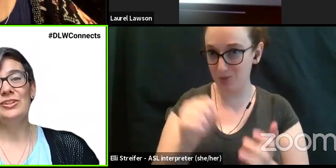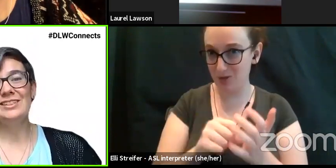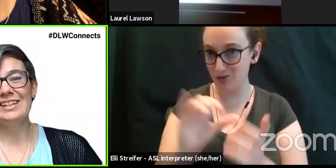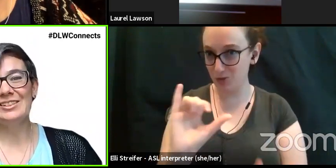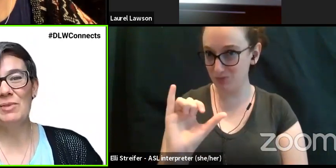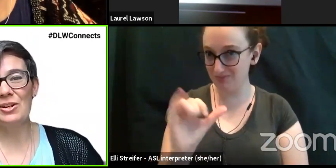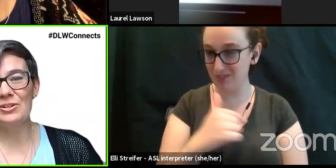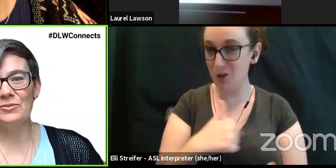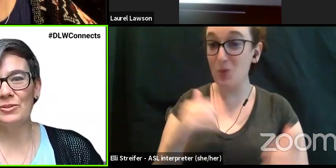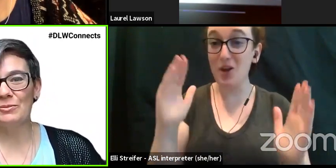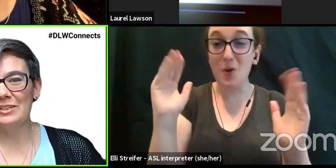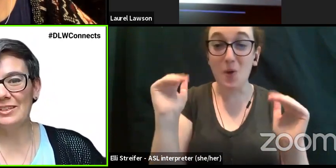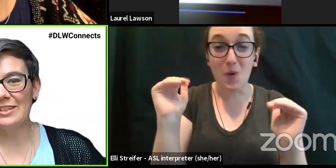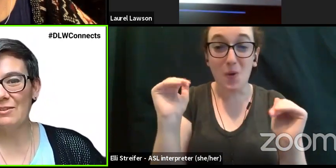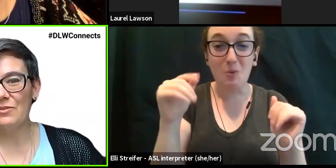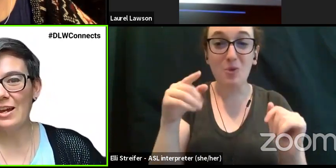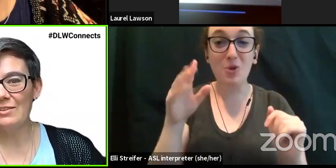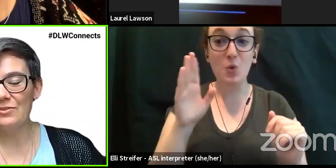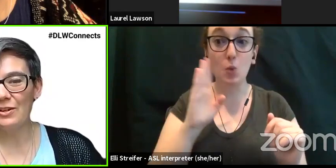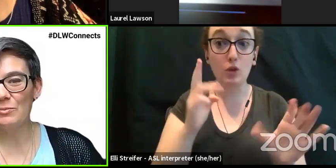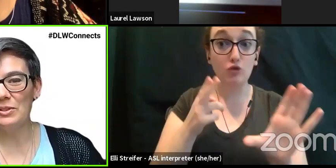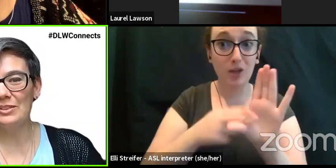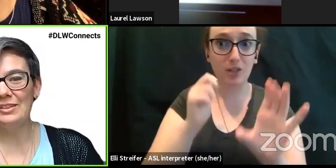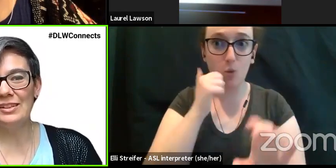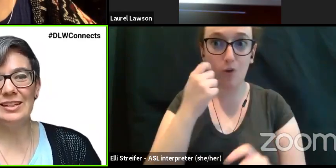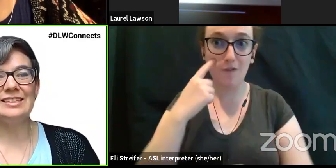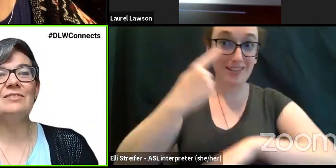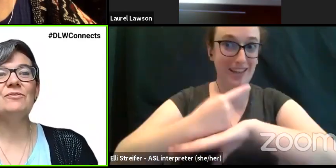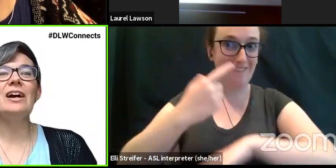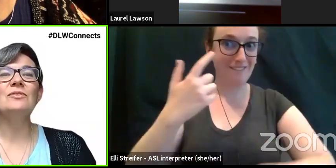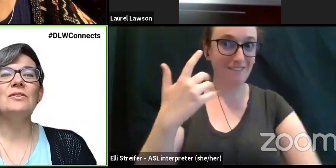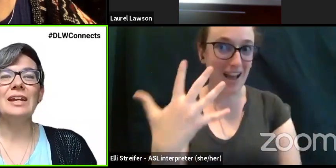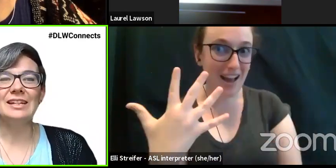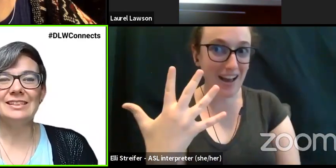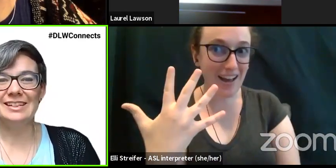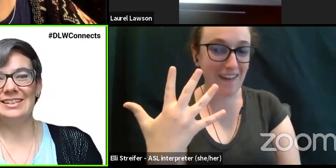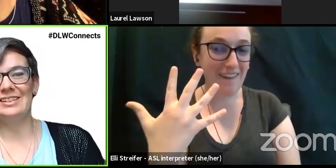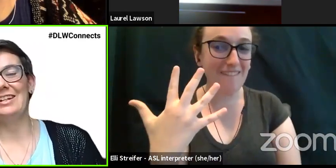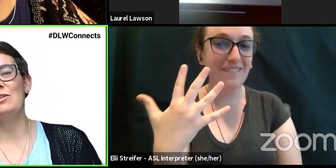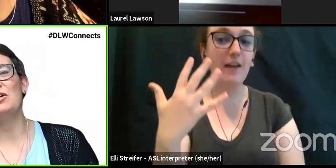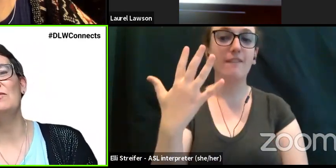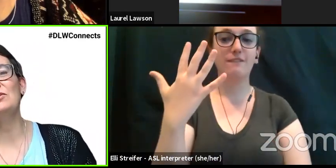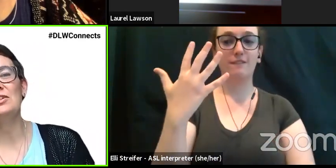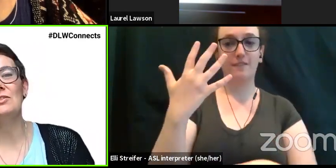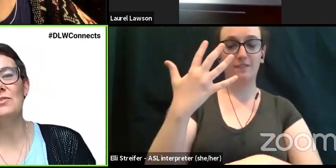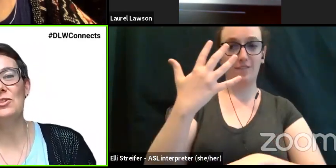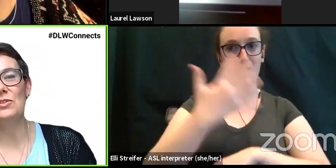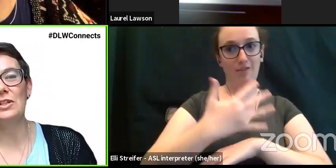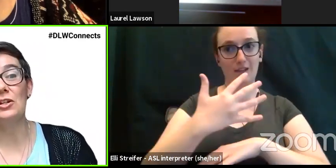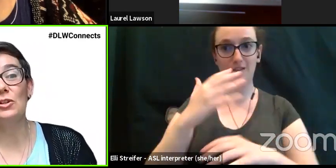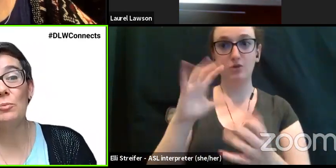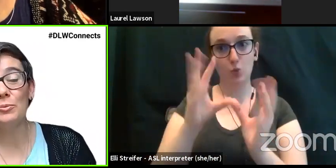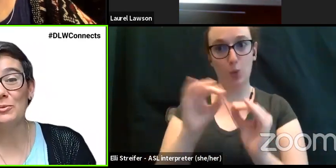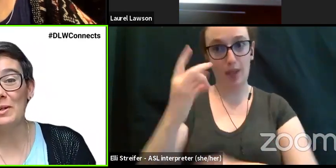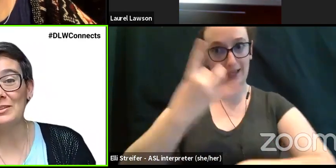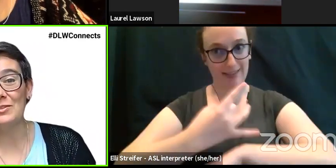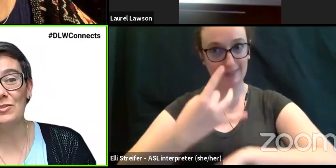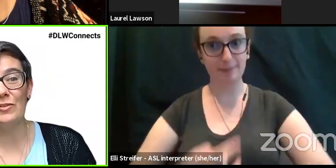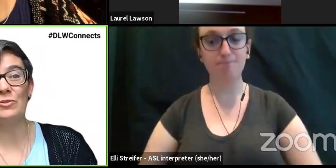we hope you'll join us again tomorrow for, what is this, day five? That will be day five of eight, a conversation featuring